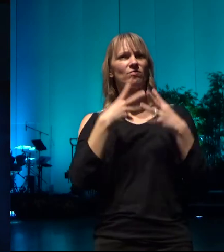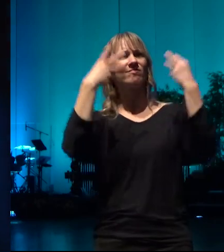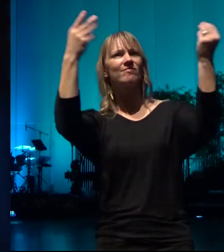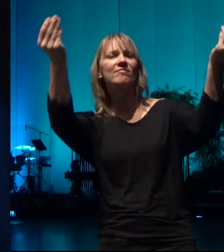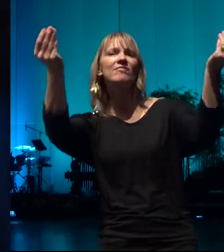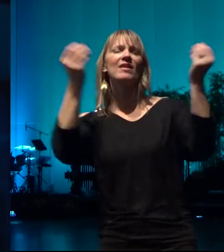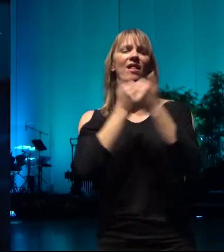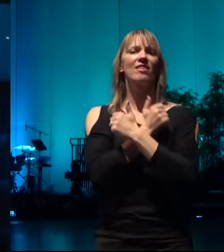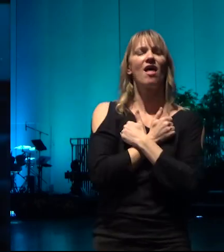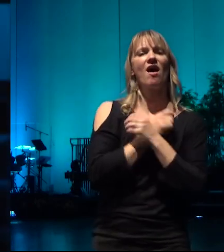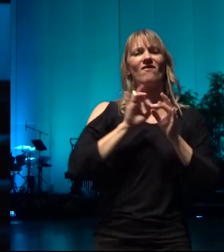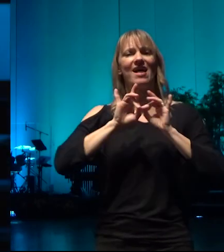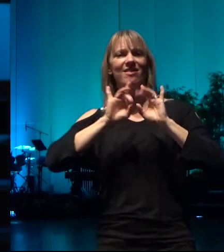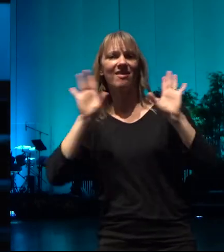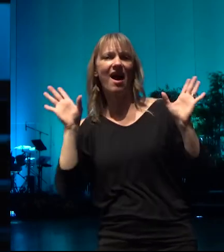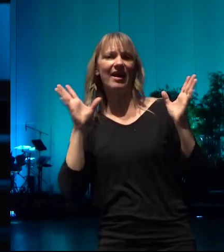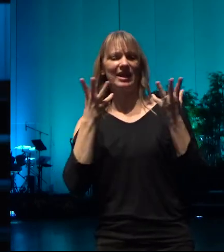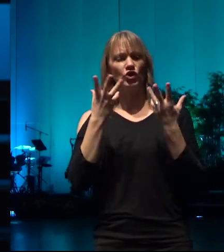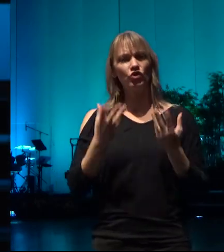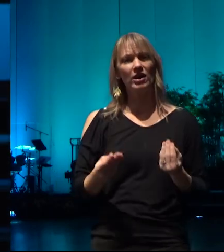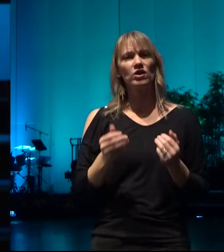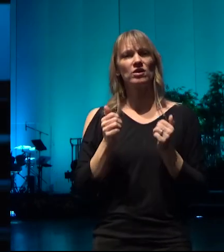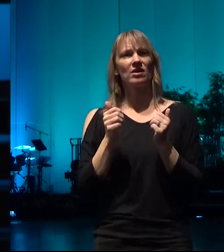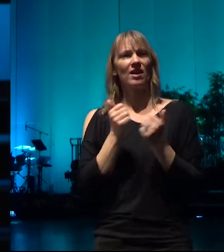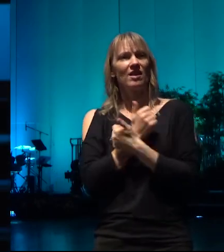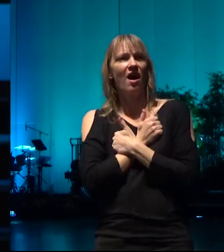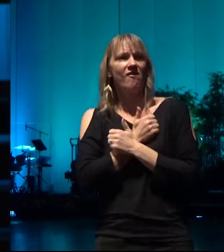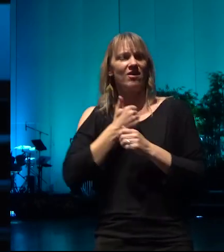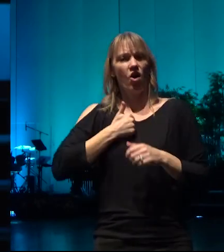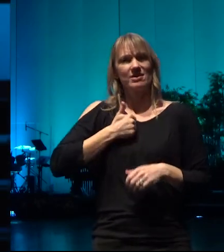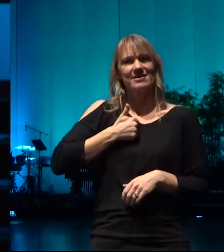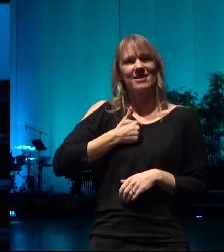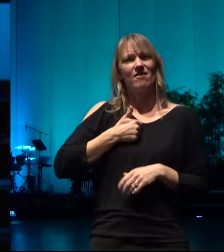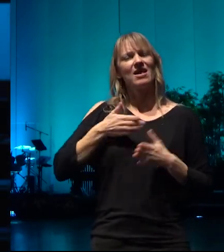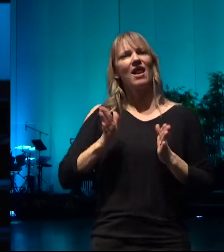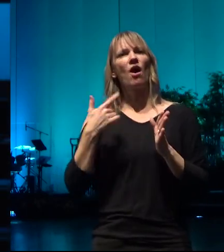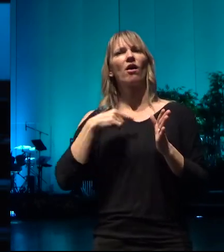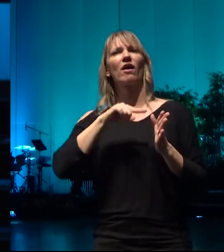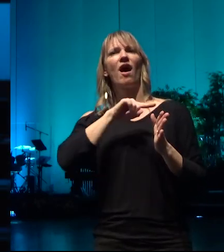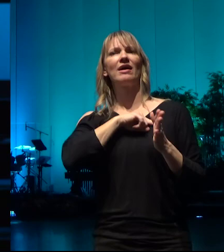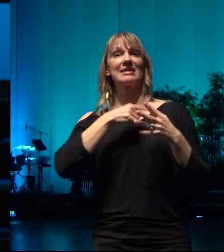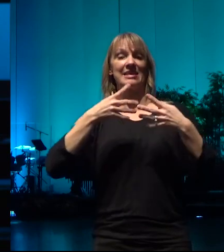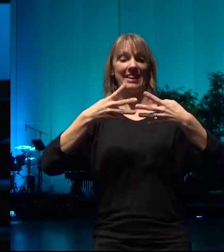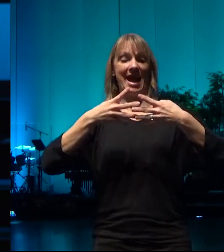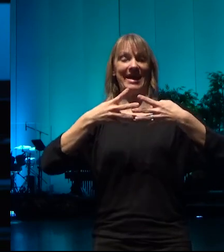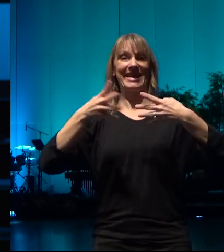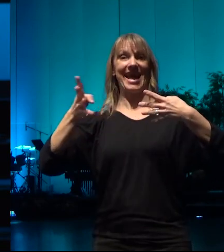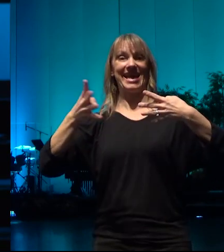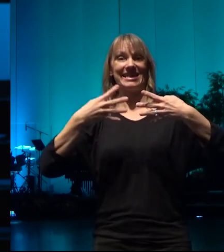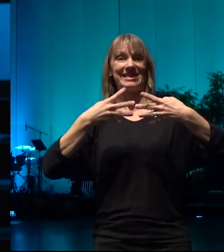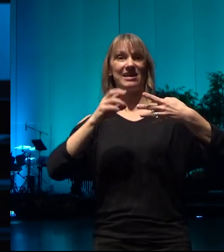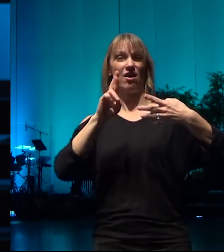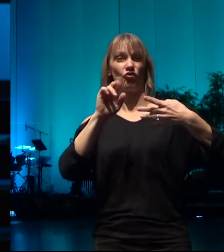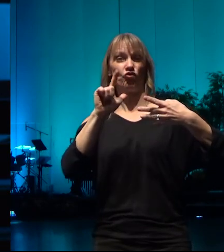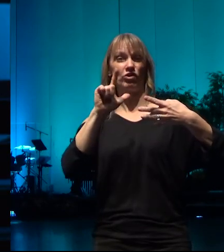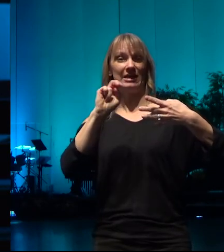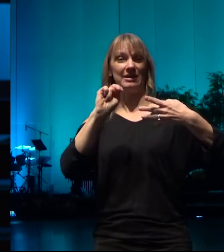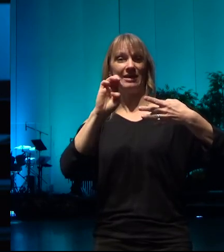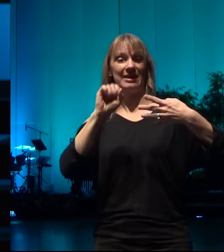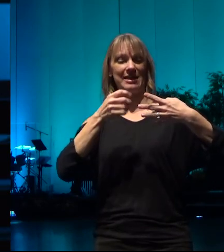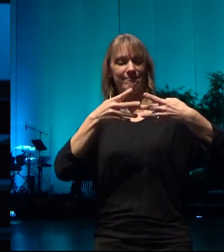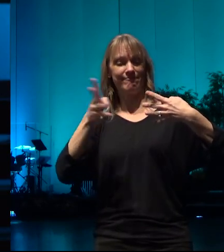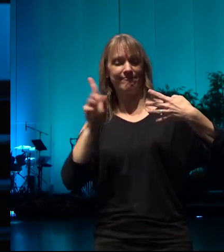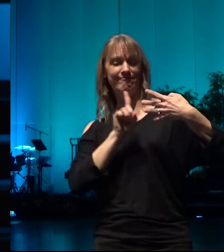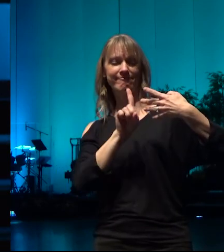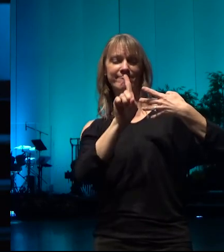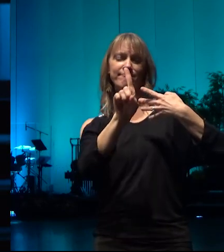week, allowing us to do so easily and effortlessly, allowing us to choose to